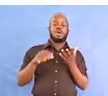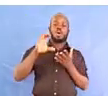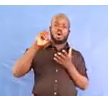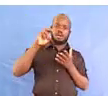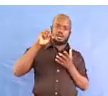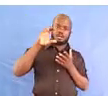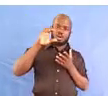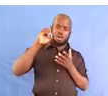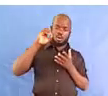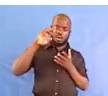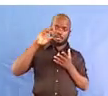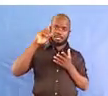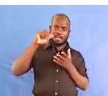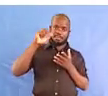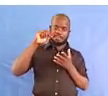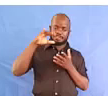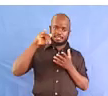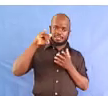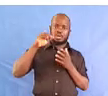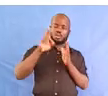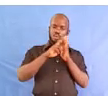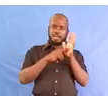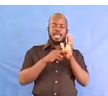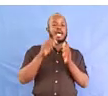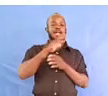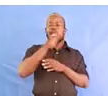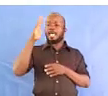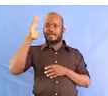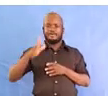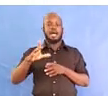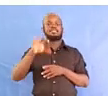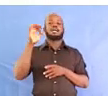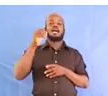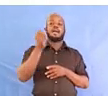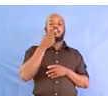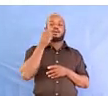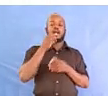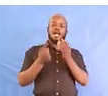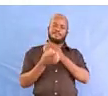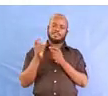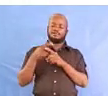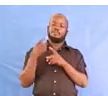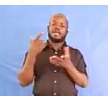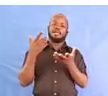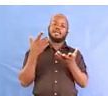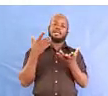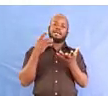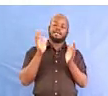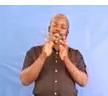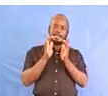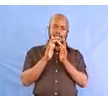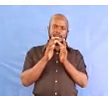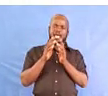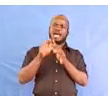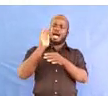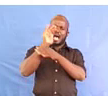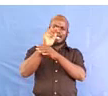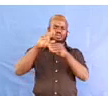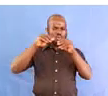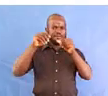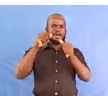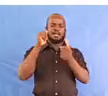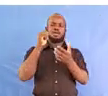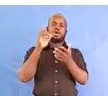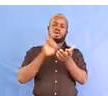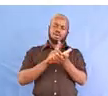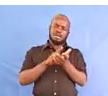rule. Call it Concordance's rule. Never take medical advice from the internet. Ask a licensed